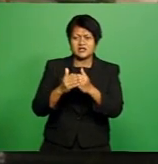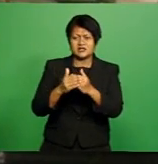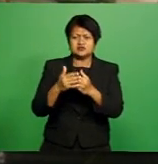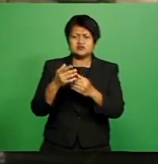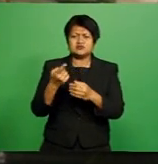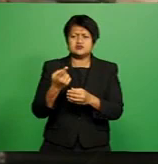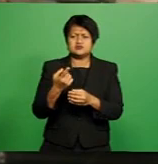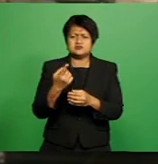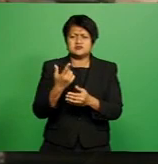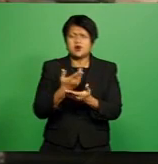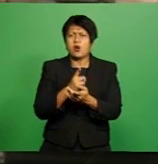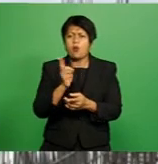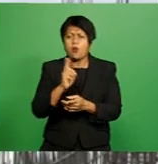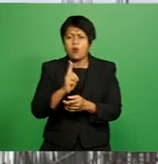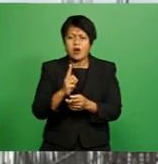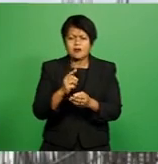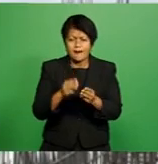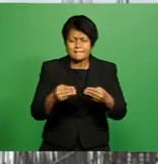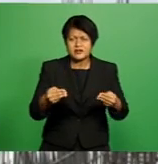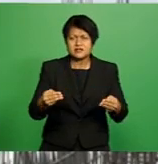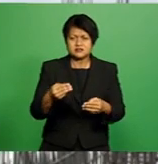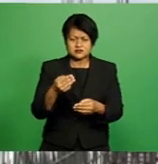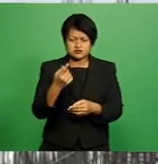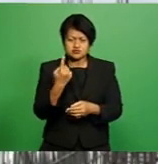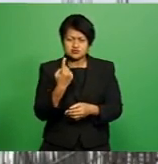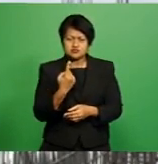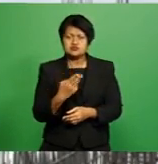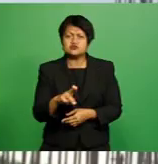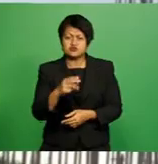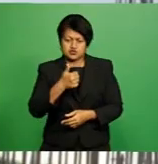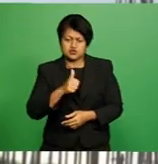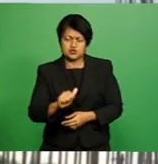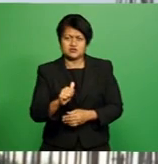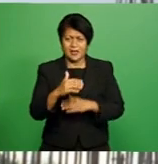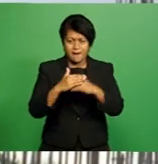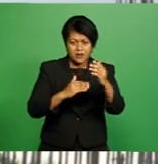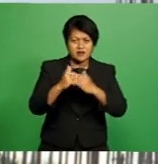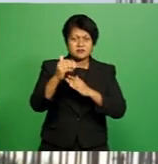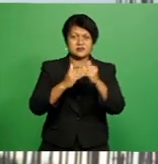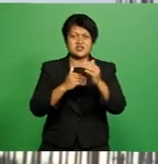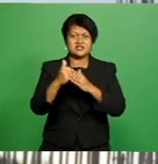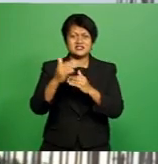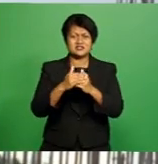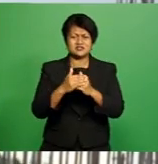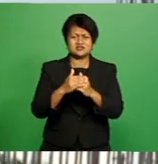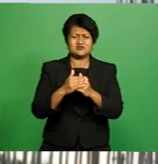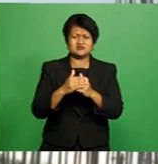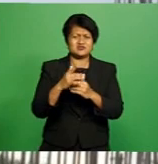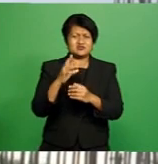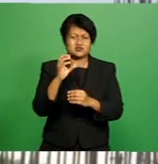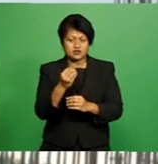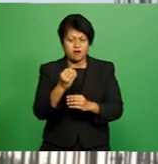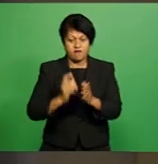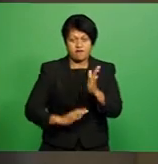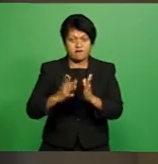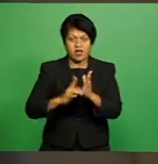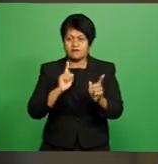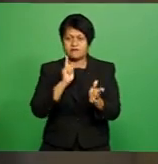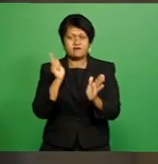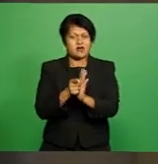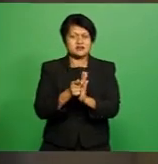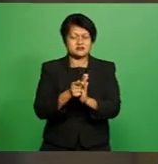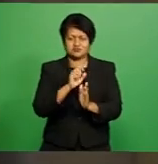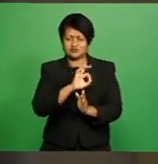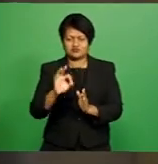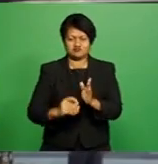Okay? Our National Building Code is silent on that, but it's captured under Australia and New Zealand on the